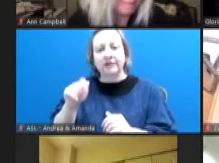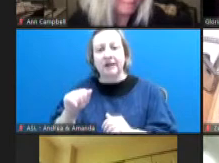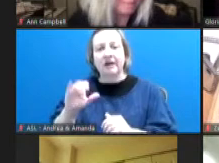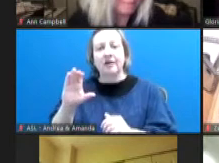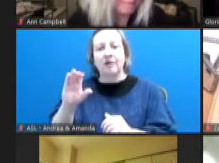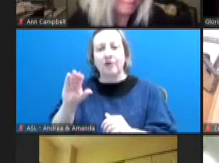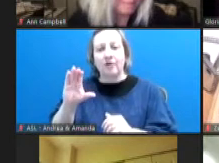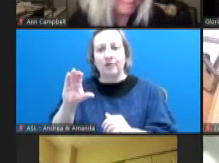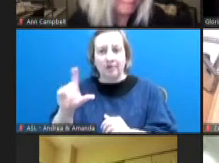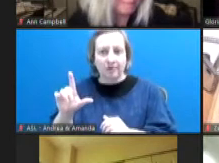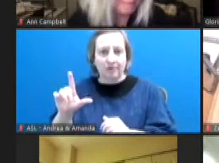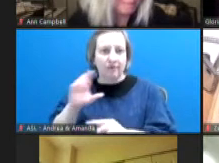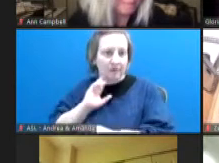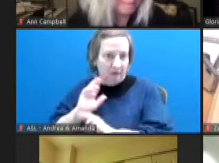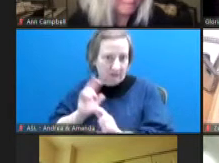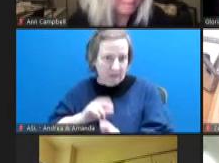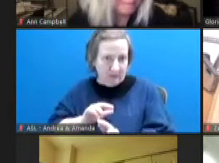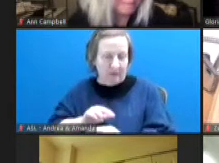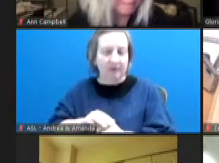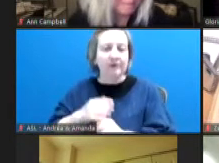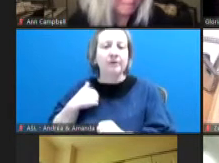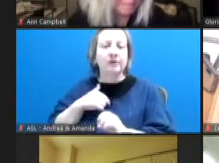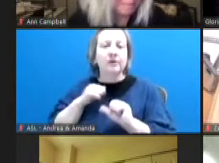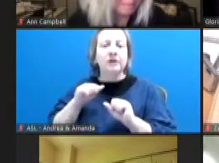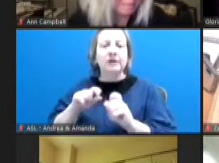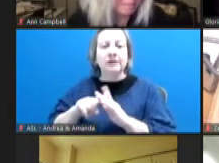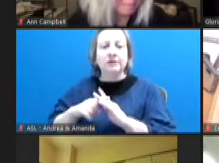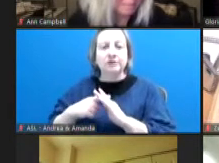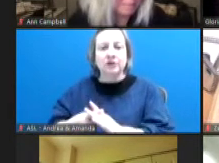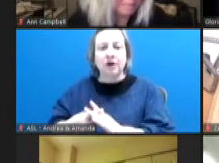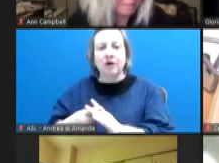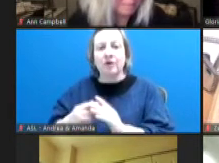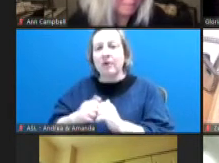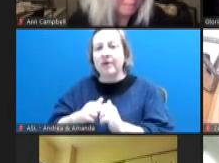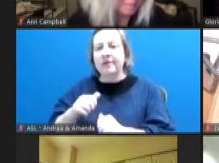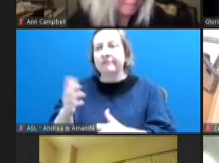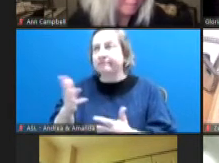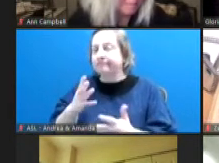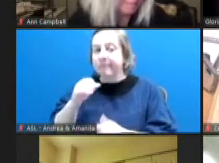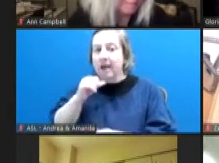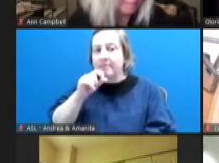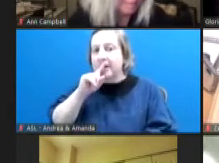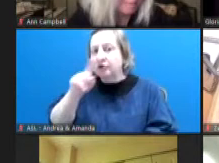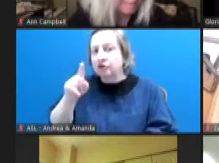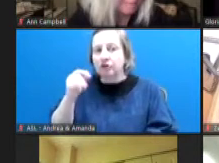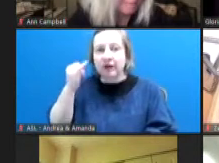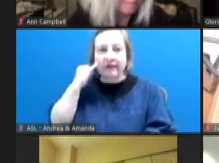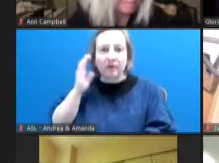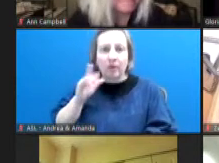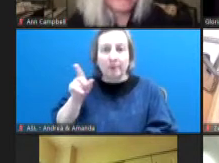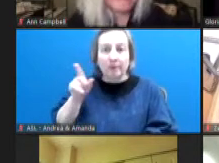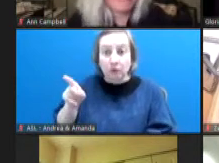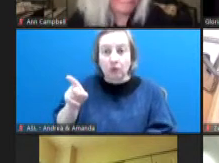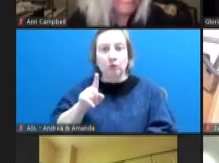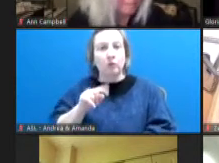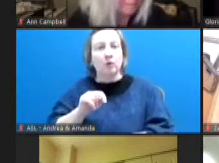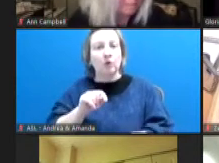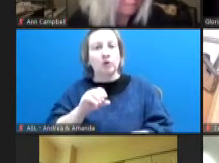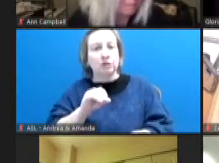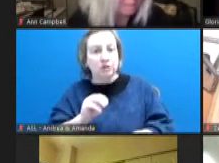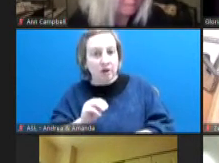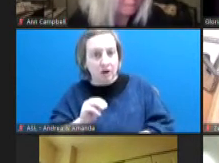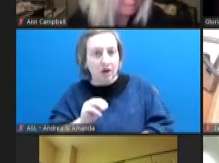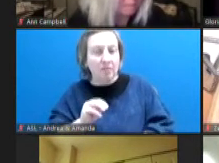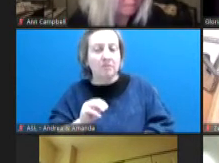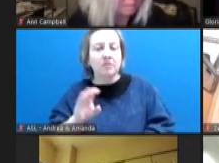report. And so we can start off with, I'm not sure, Dennis, if it's going to be you or Tom. The